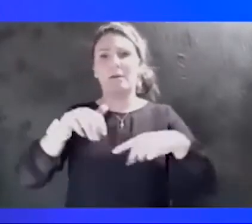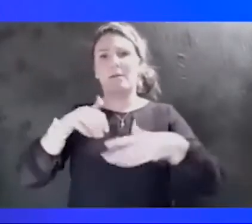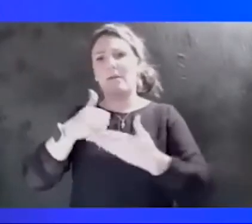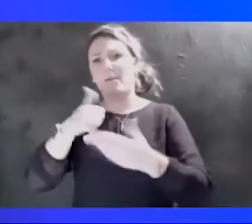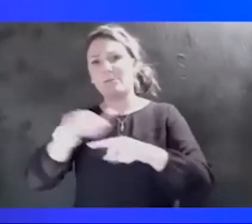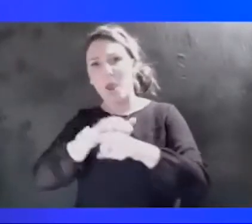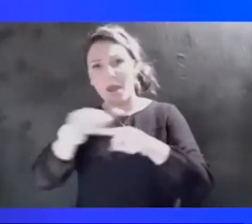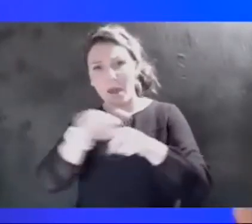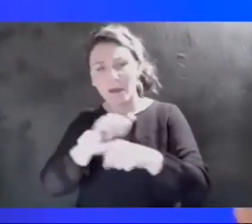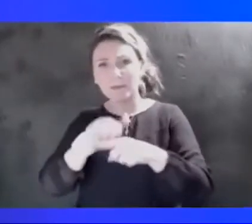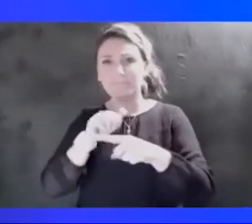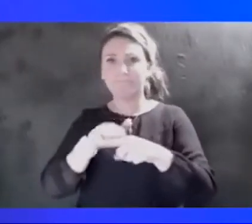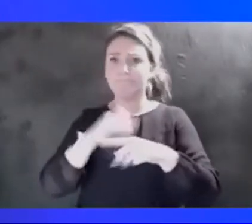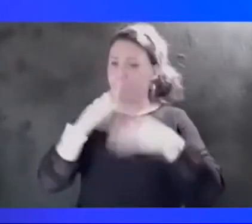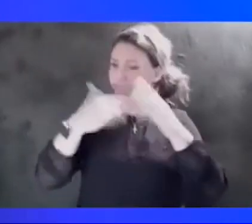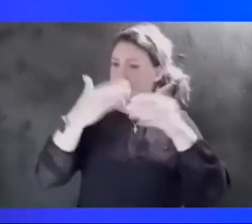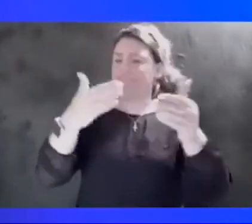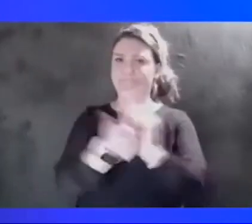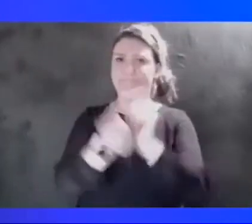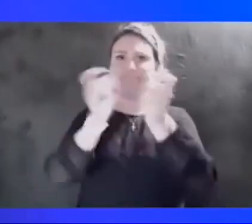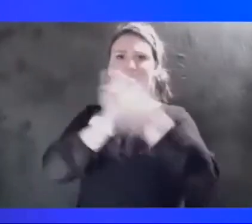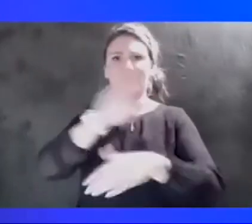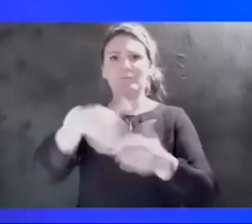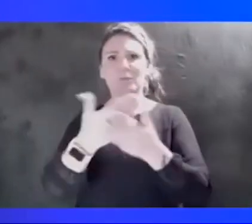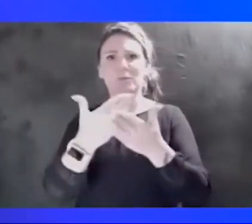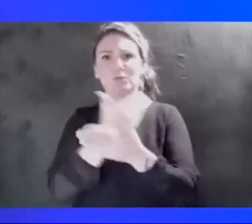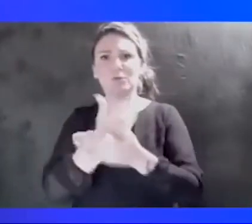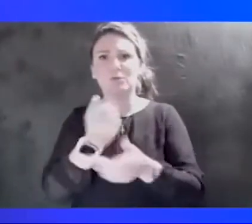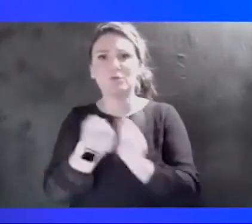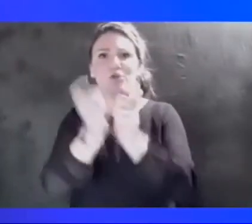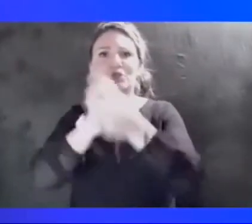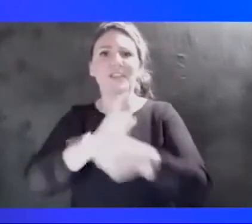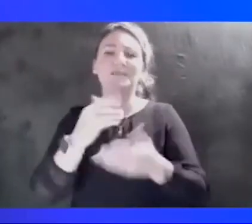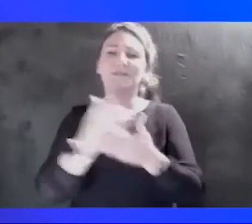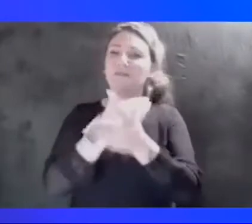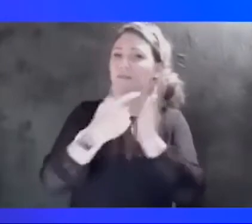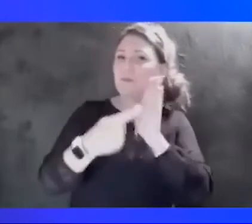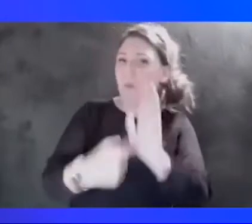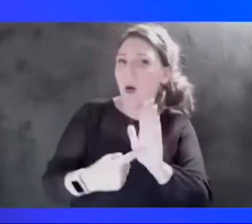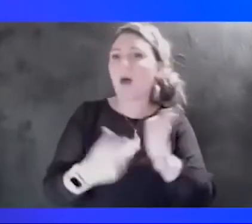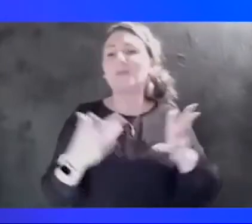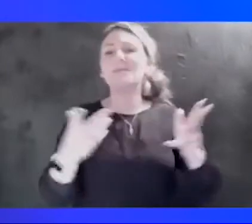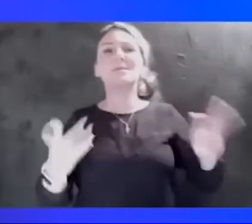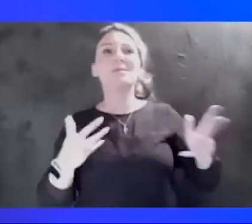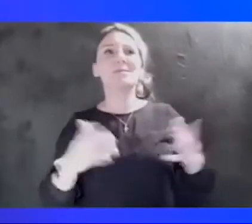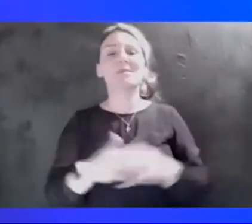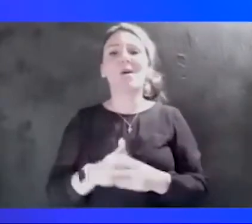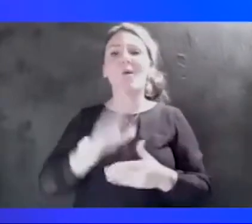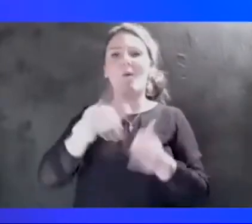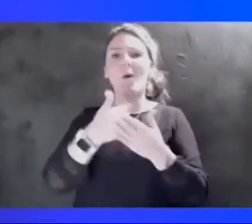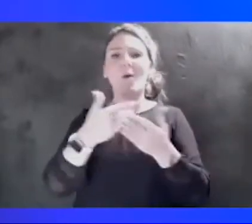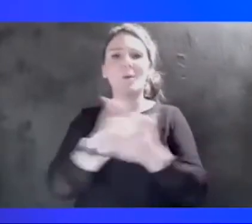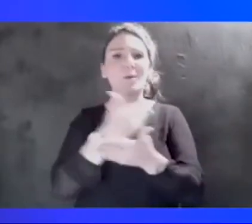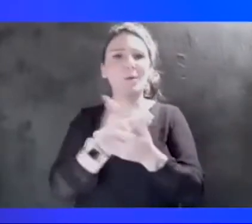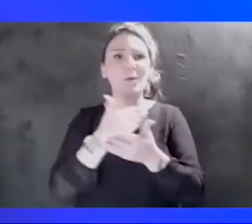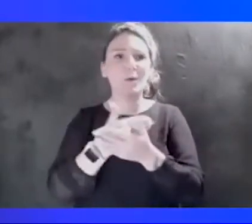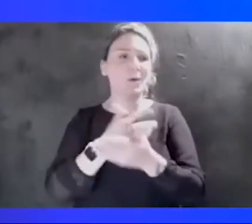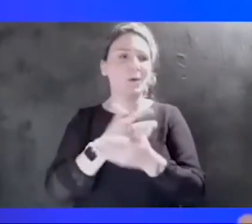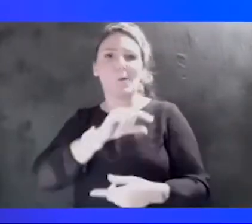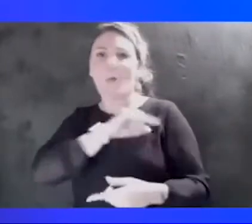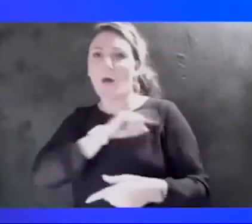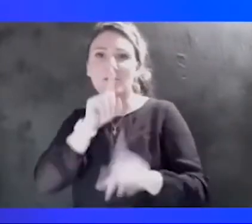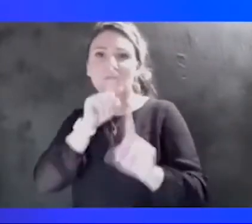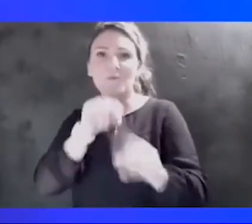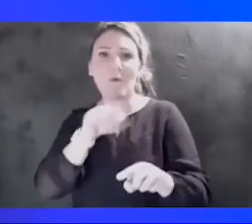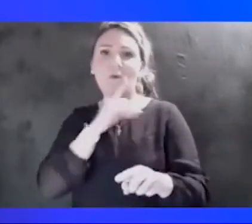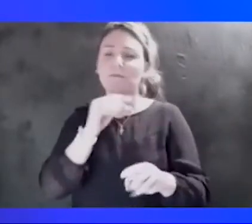and adapt to all of these new changes, these new models of payment, these new requirements for quality reporting. It's tough to do.